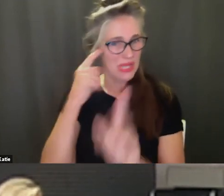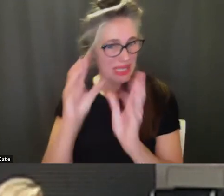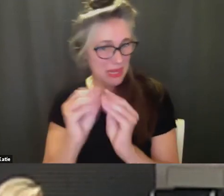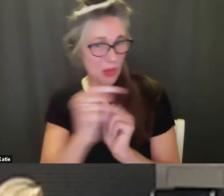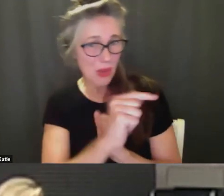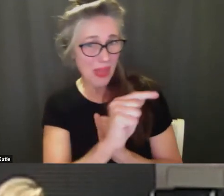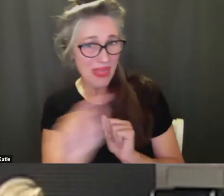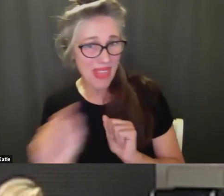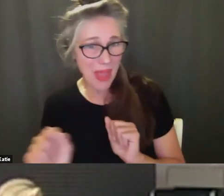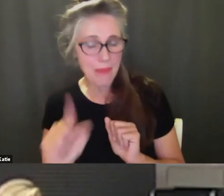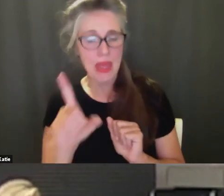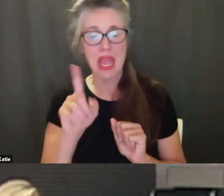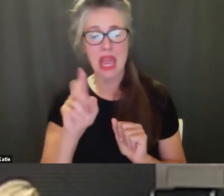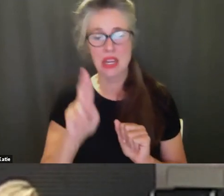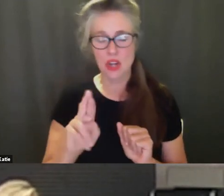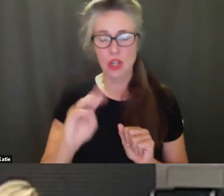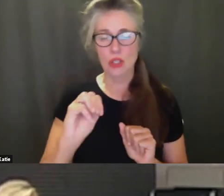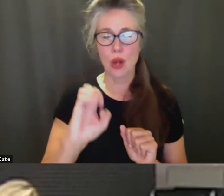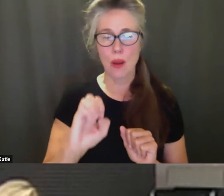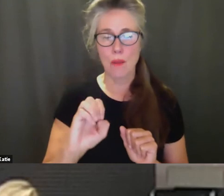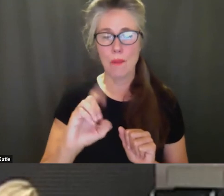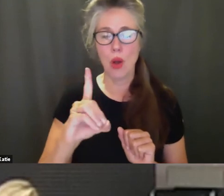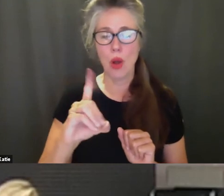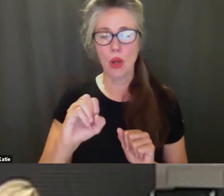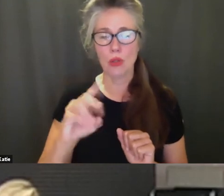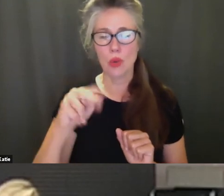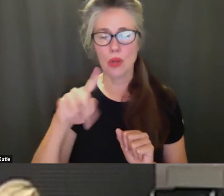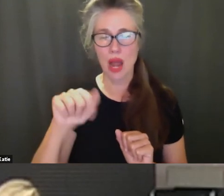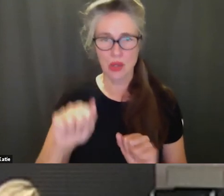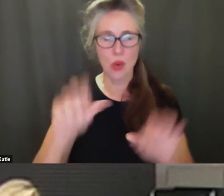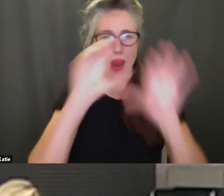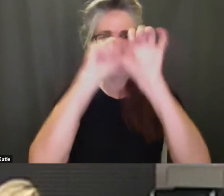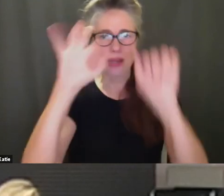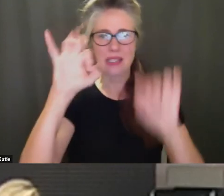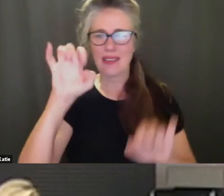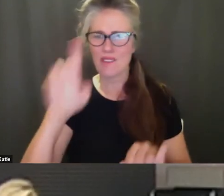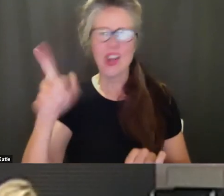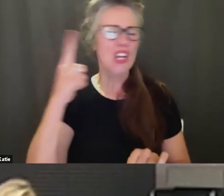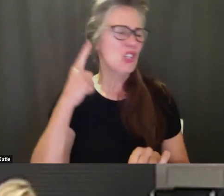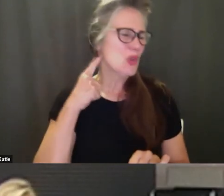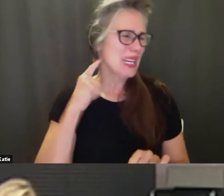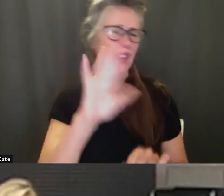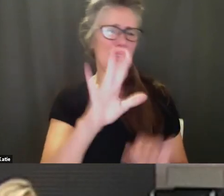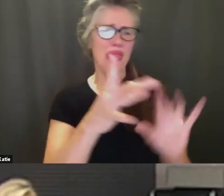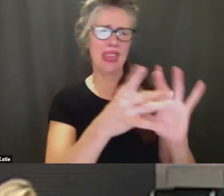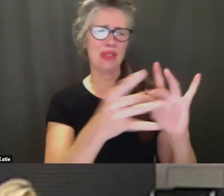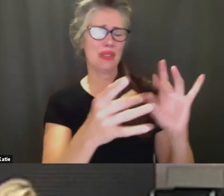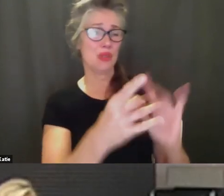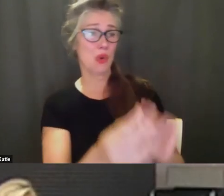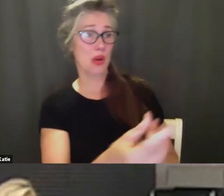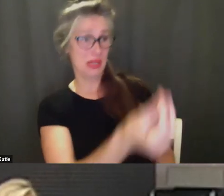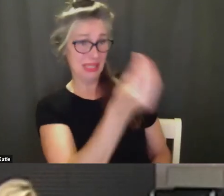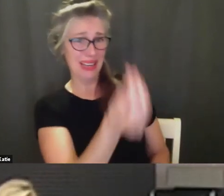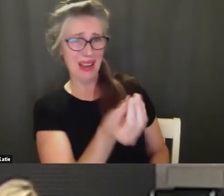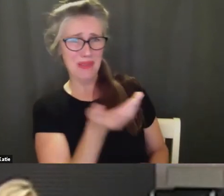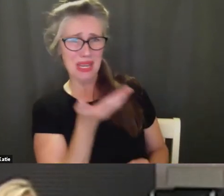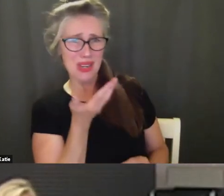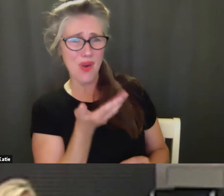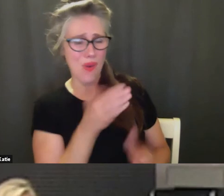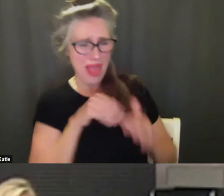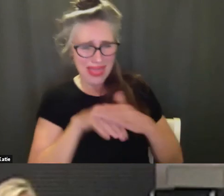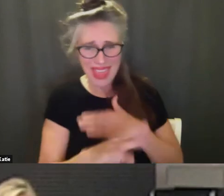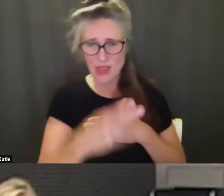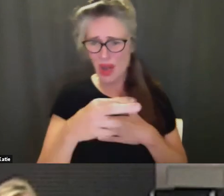and President Ford, just to hear the stories firsthand from students who, entered high school